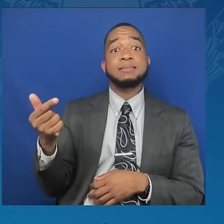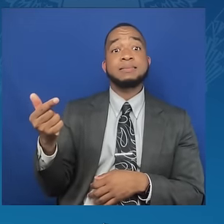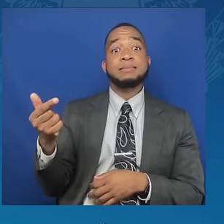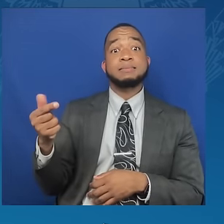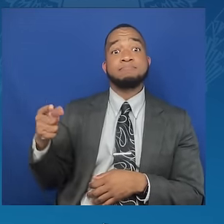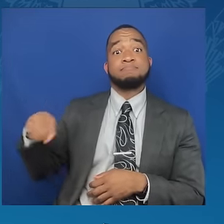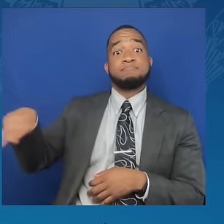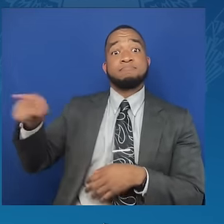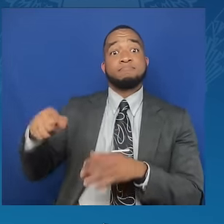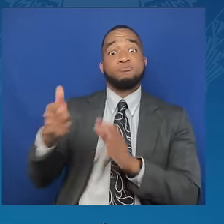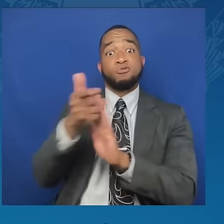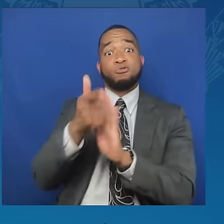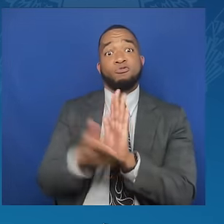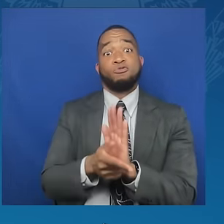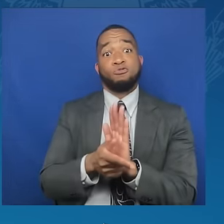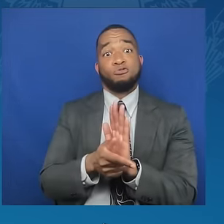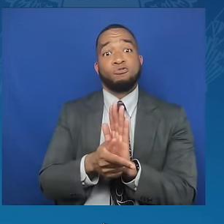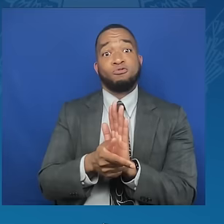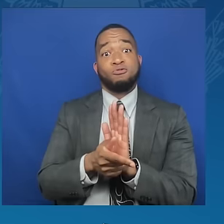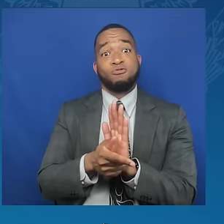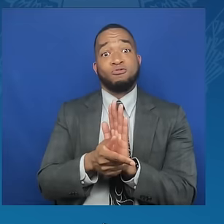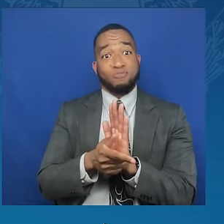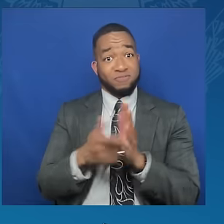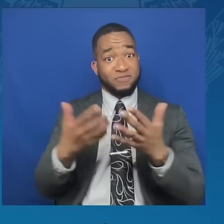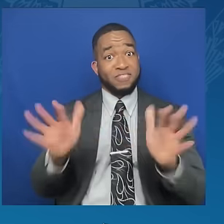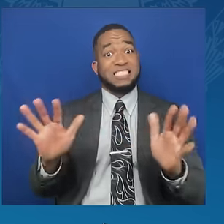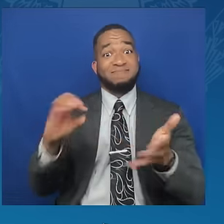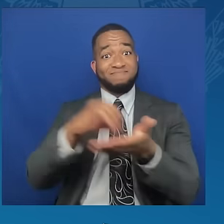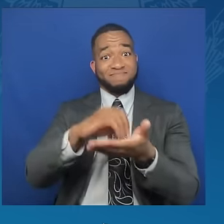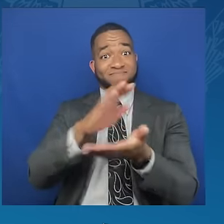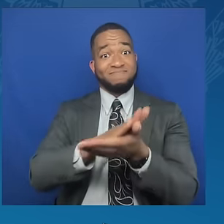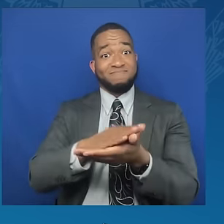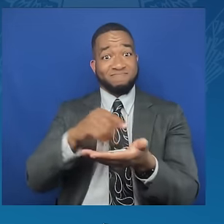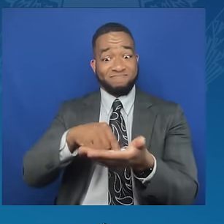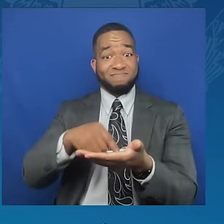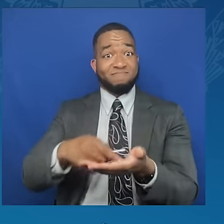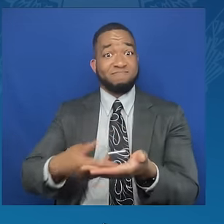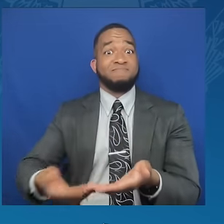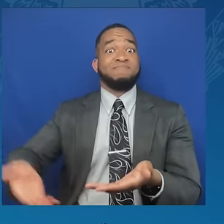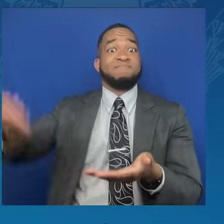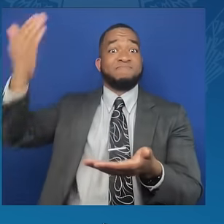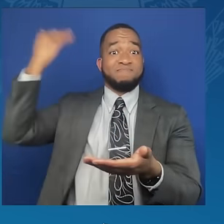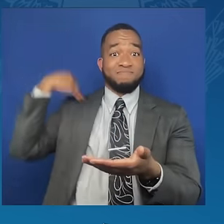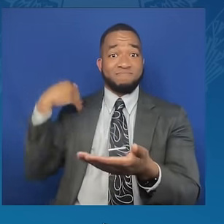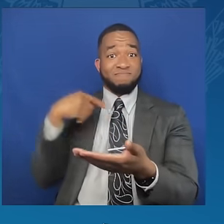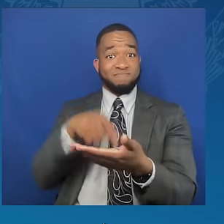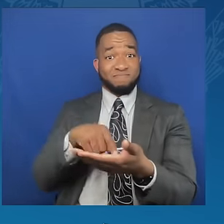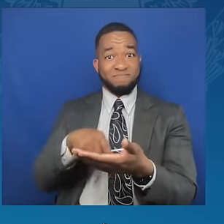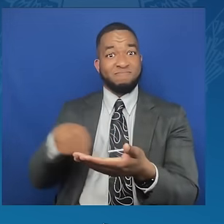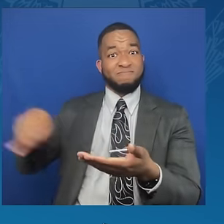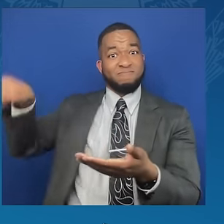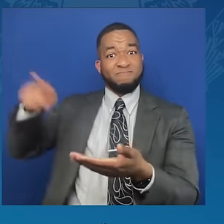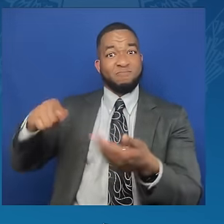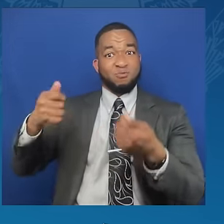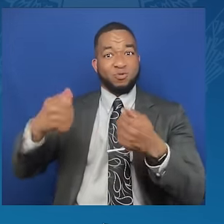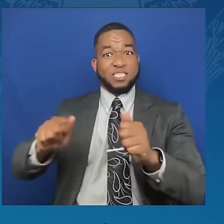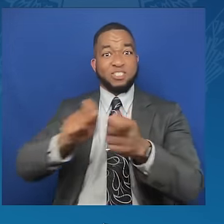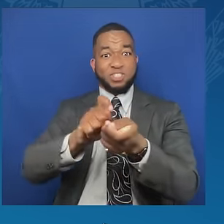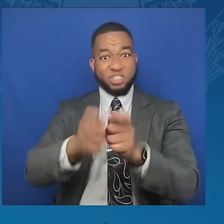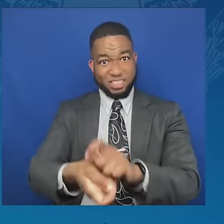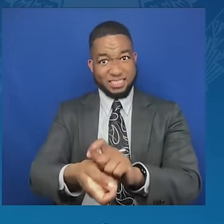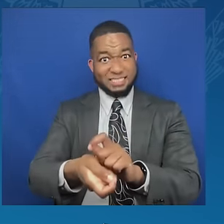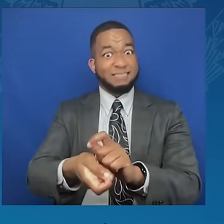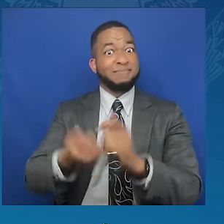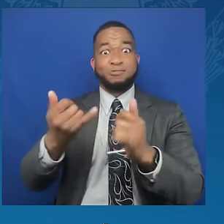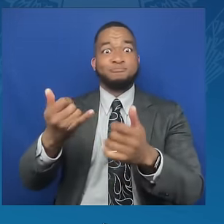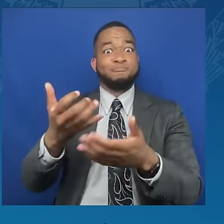people of America, from the women of America, so that now this generation has fewer rights than their mothers